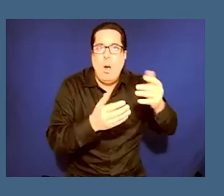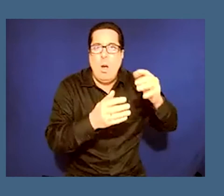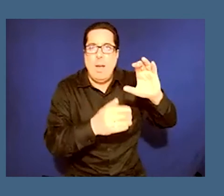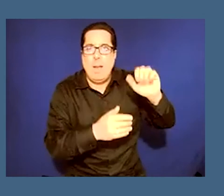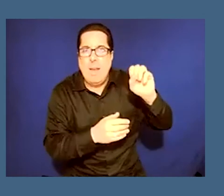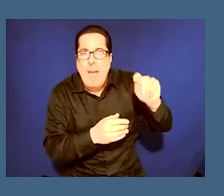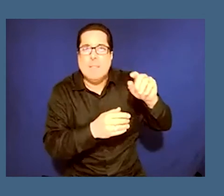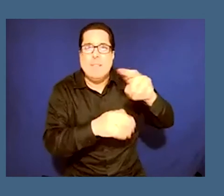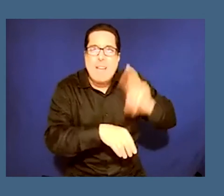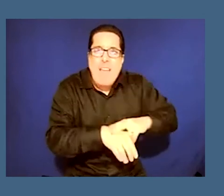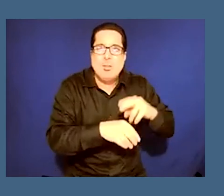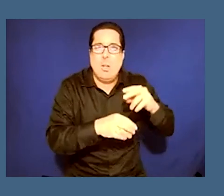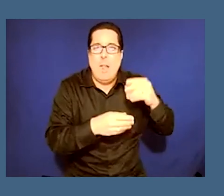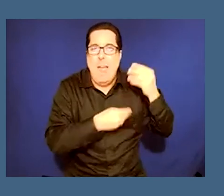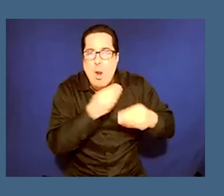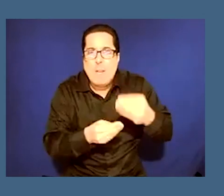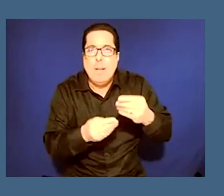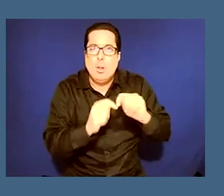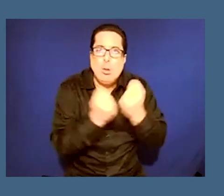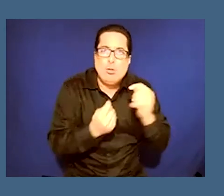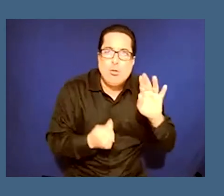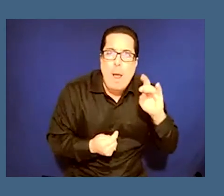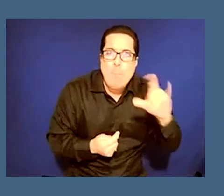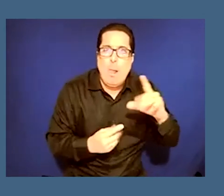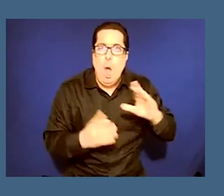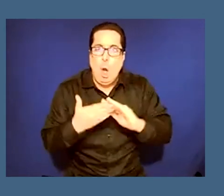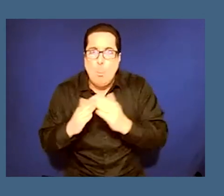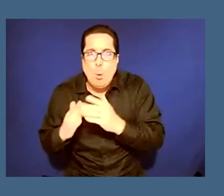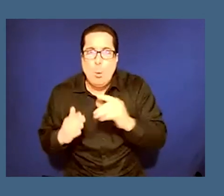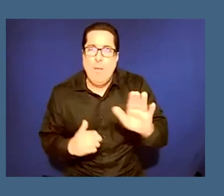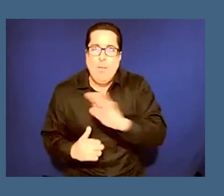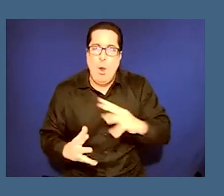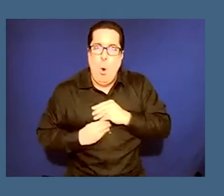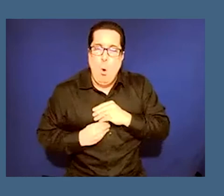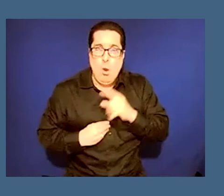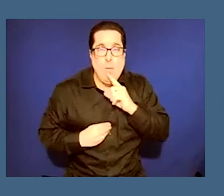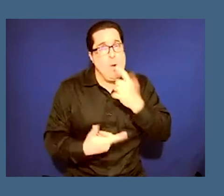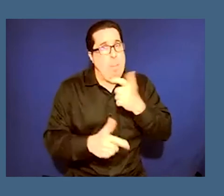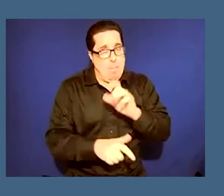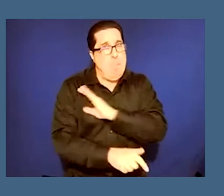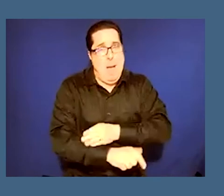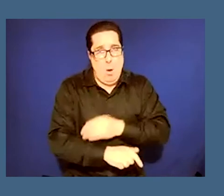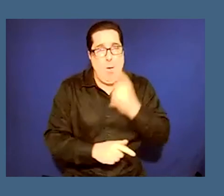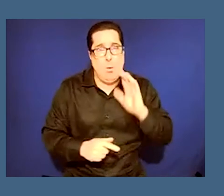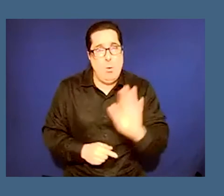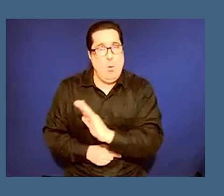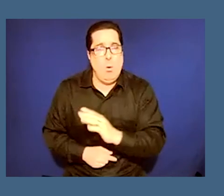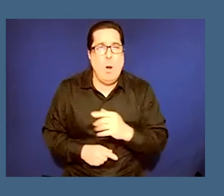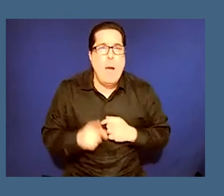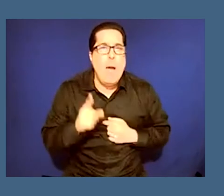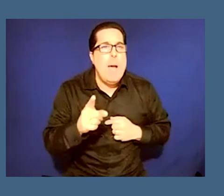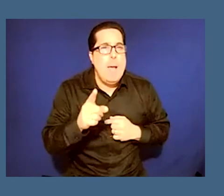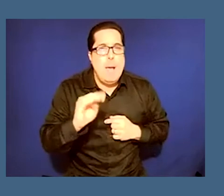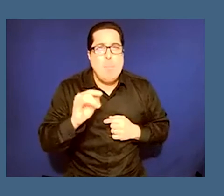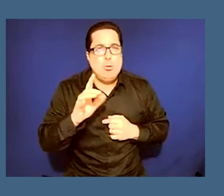ownership or community ownership i i think that's really powerful as well so kellen i see you nodding to